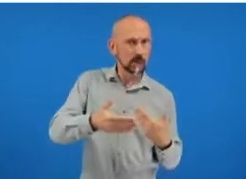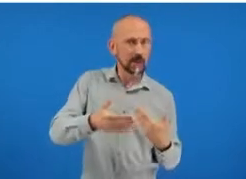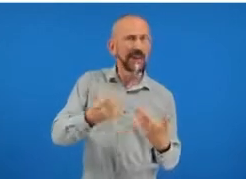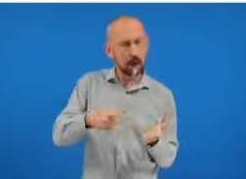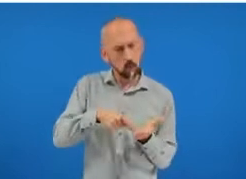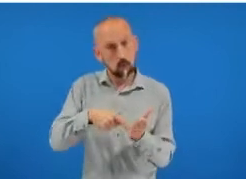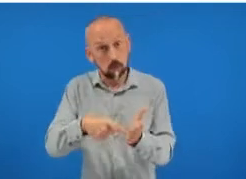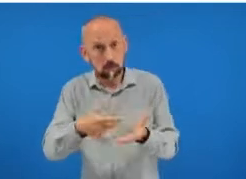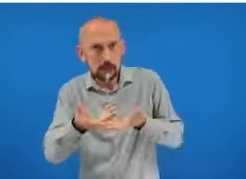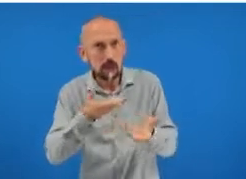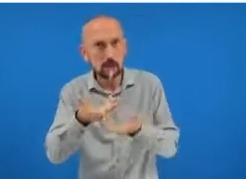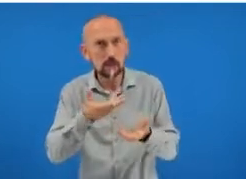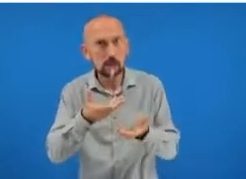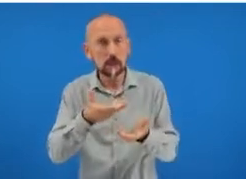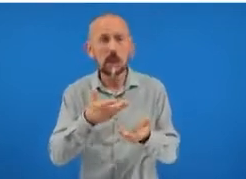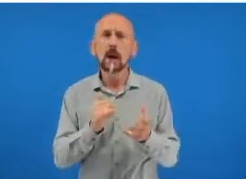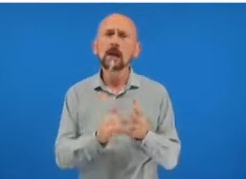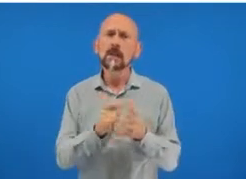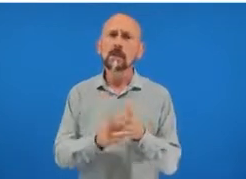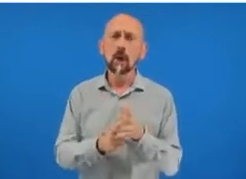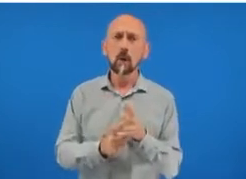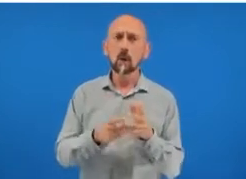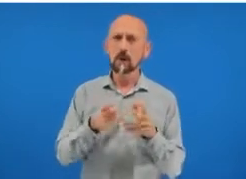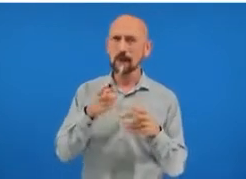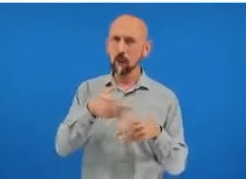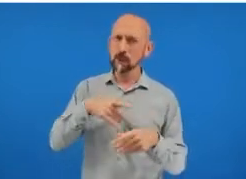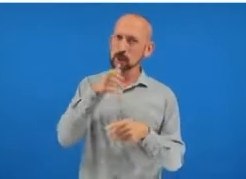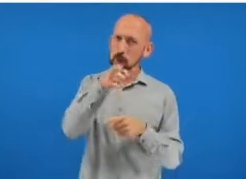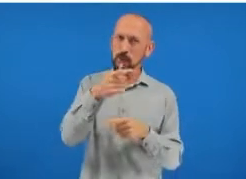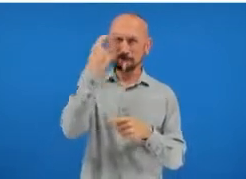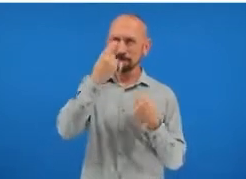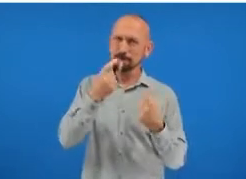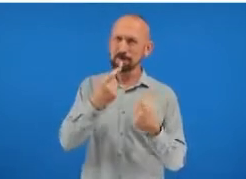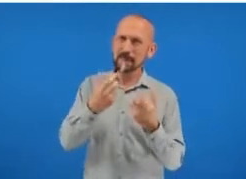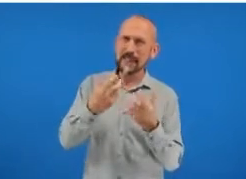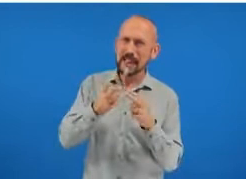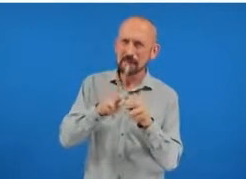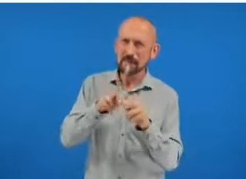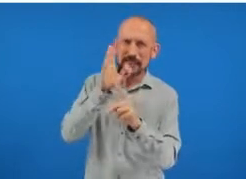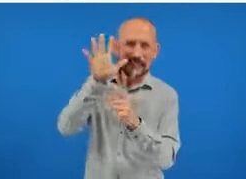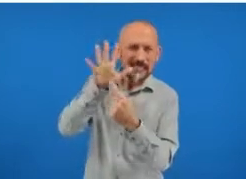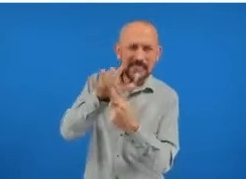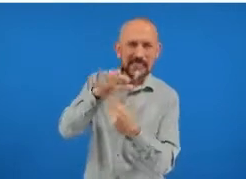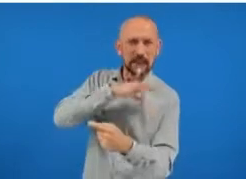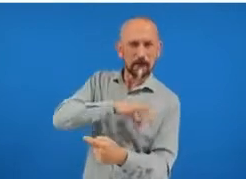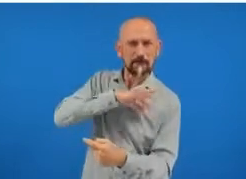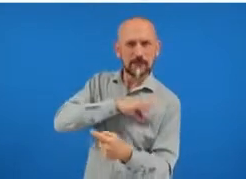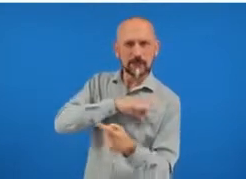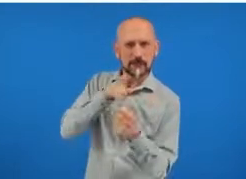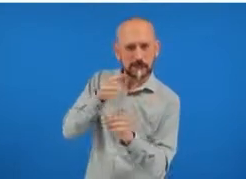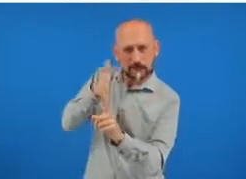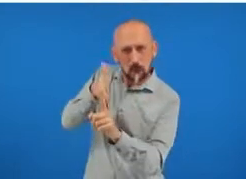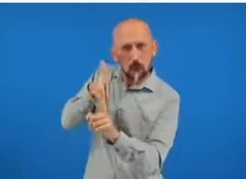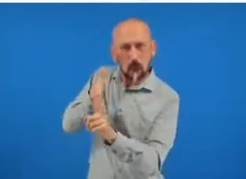make this more of an engaging exercise, I'd like you to try and note down as you're watching any key advantages you see to the session that using